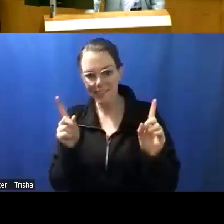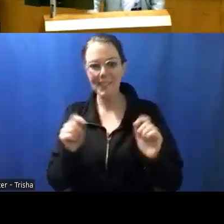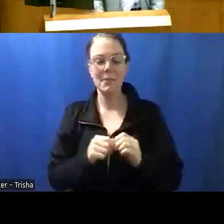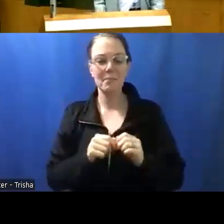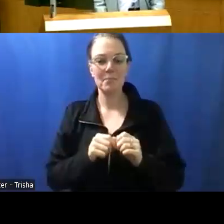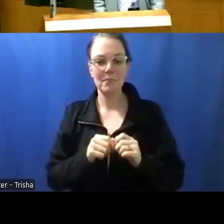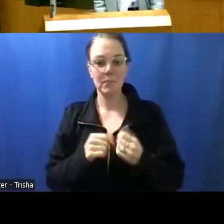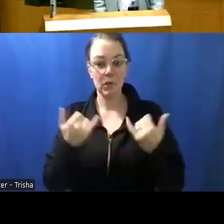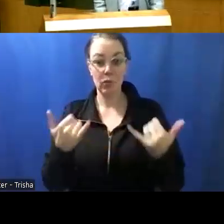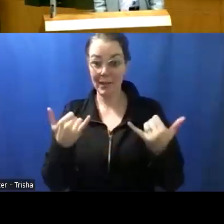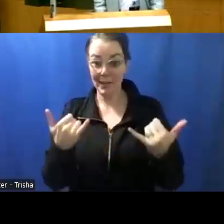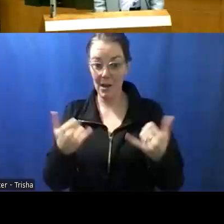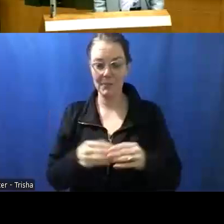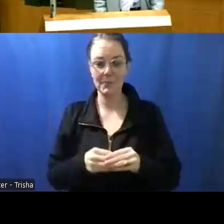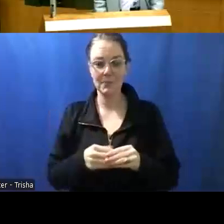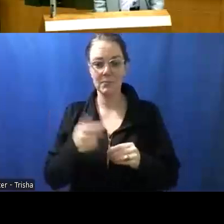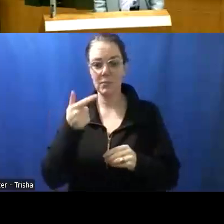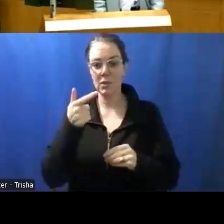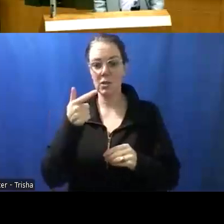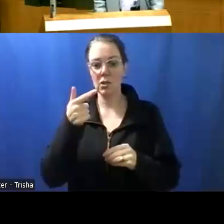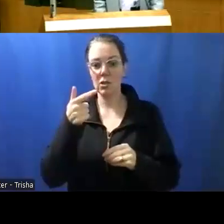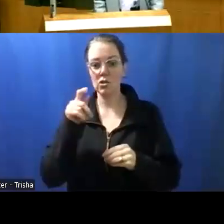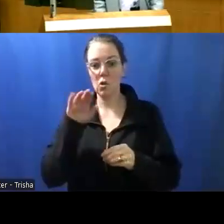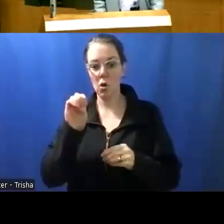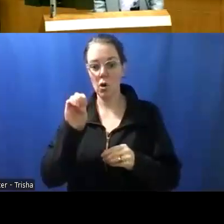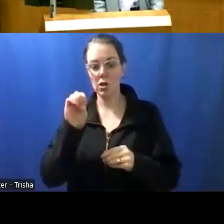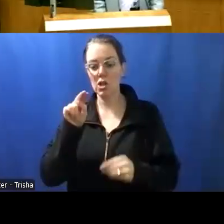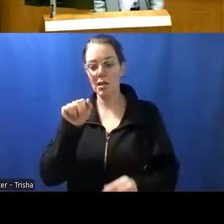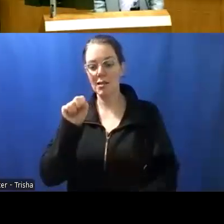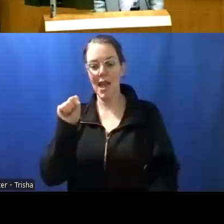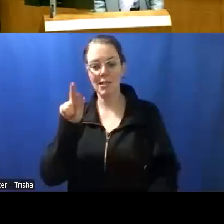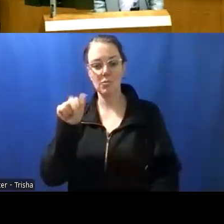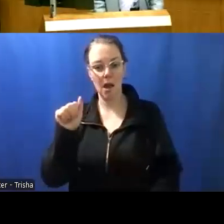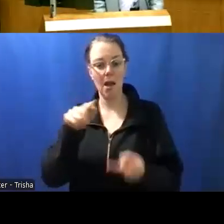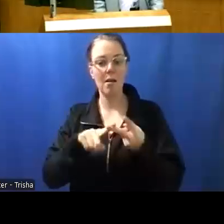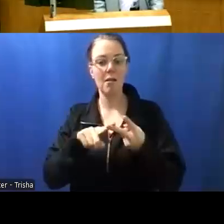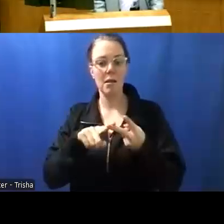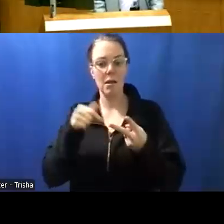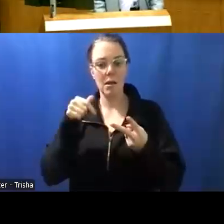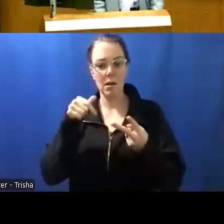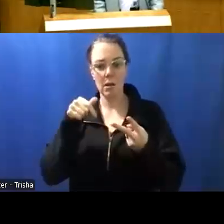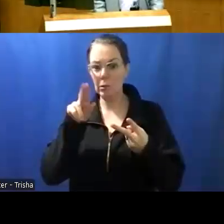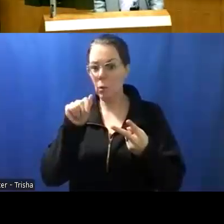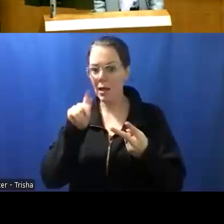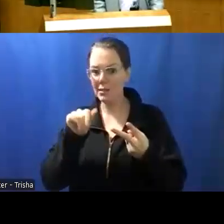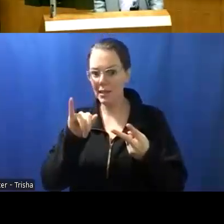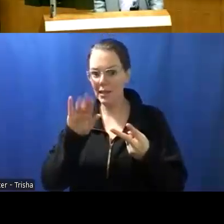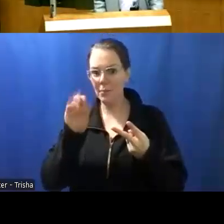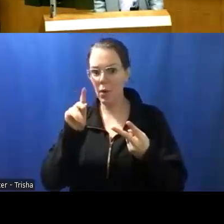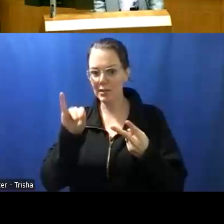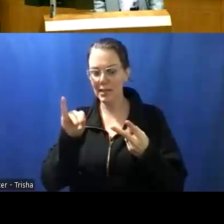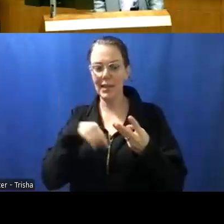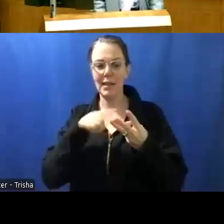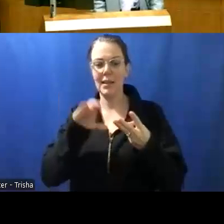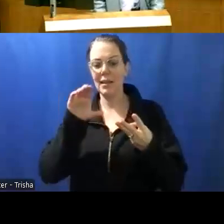that right now, George Nasra and I and Kwasi Boeti and Karen Allison,